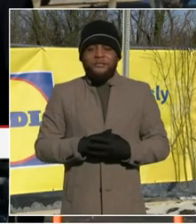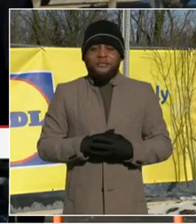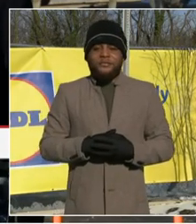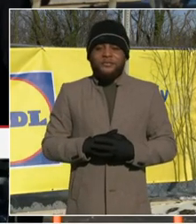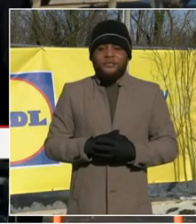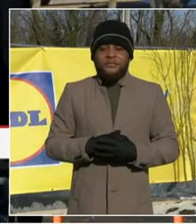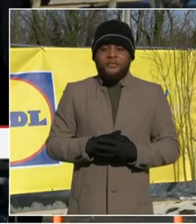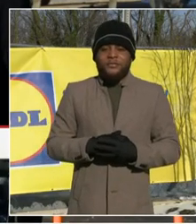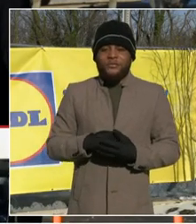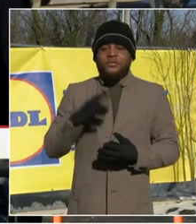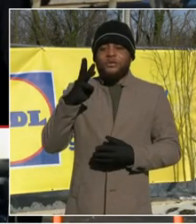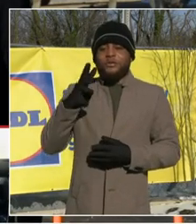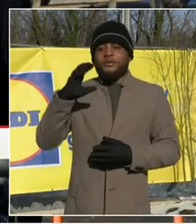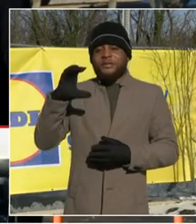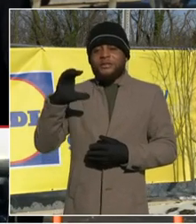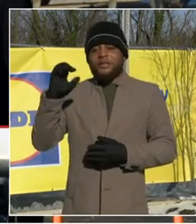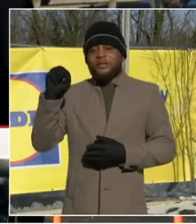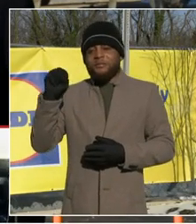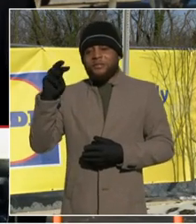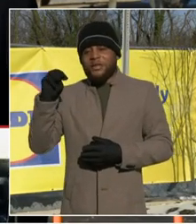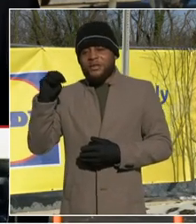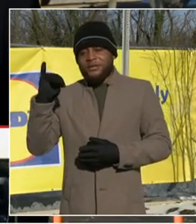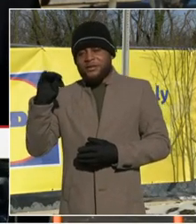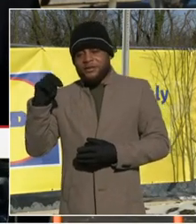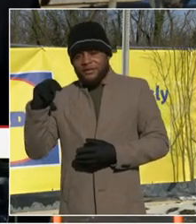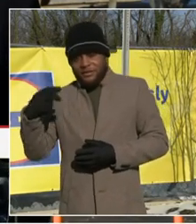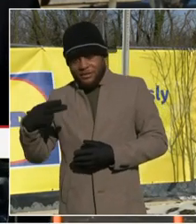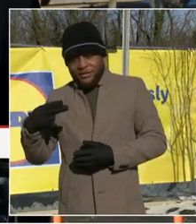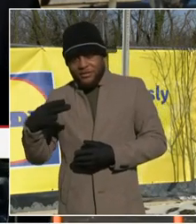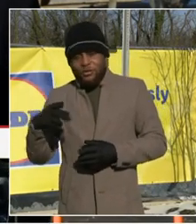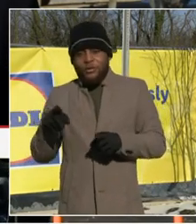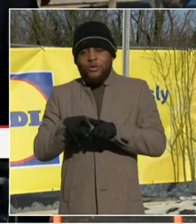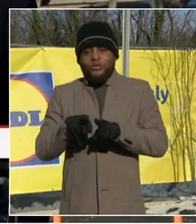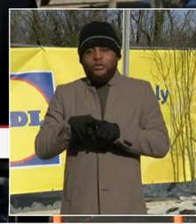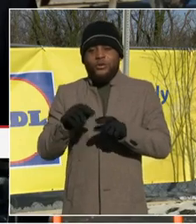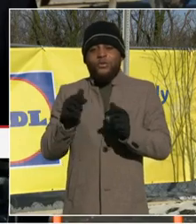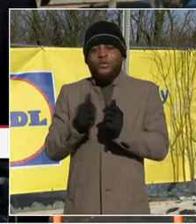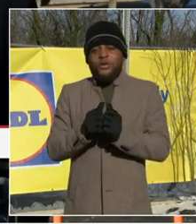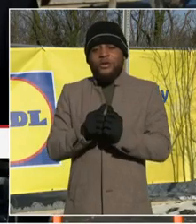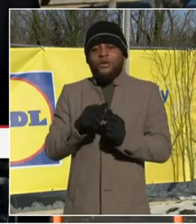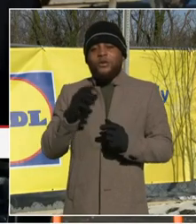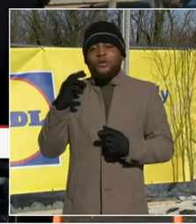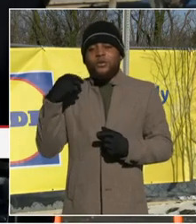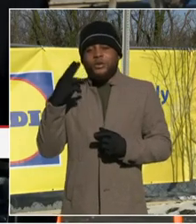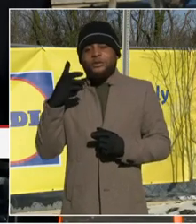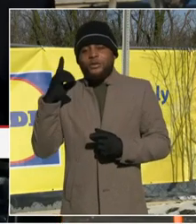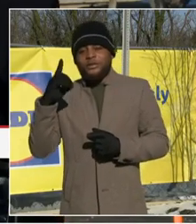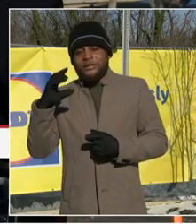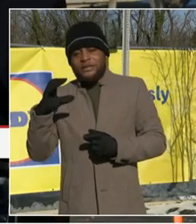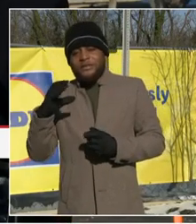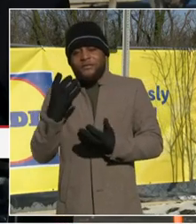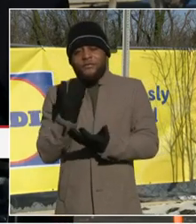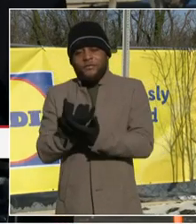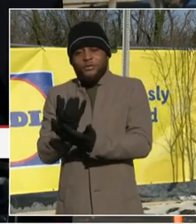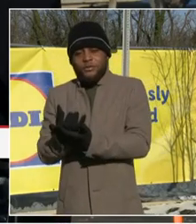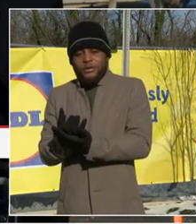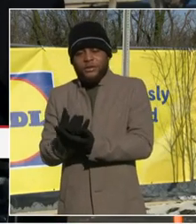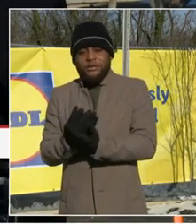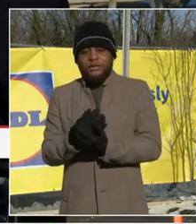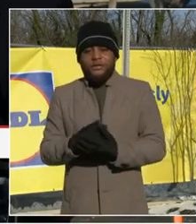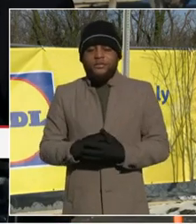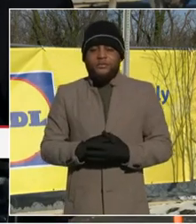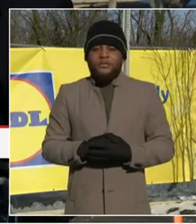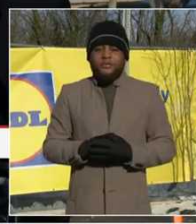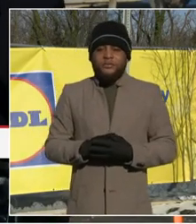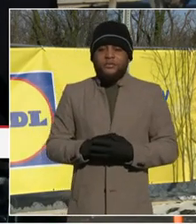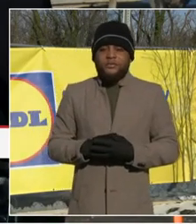W.C. Smith, Rappaport are partners, along with the Washington East Foundation. Carrie, thank you again. Harrison Malone. Merrick is